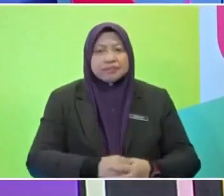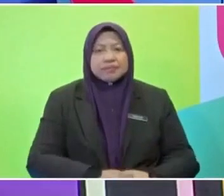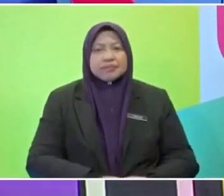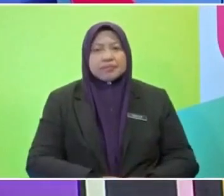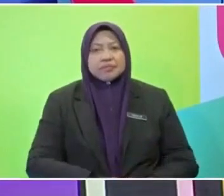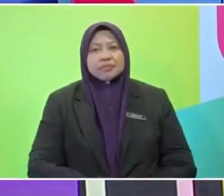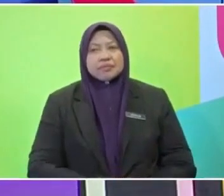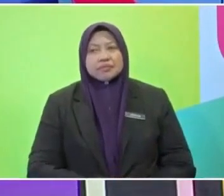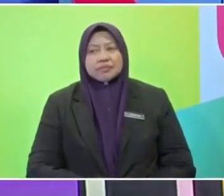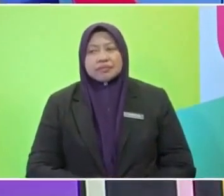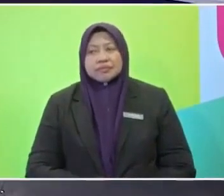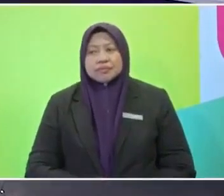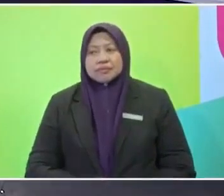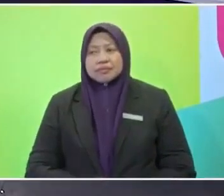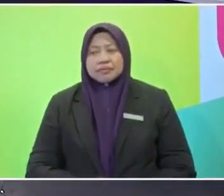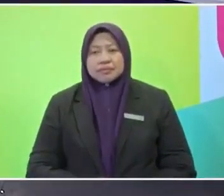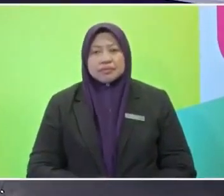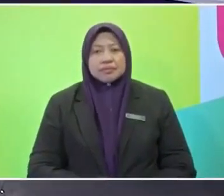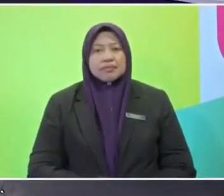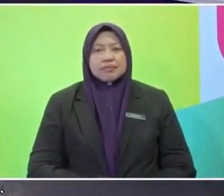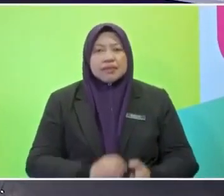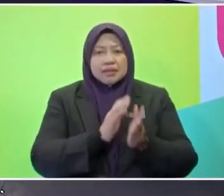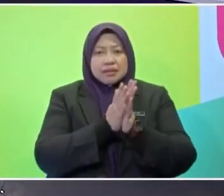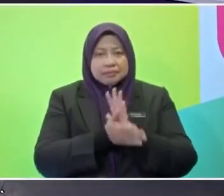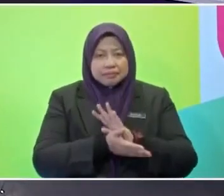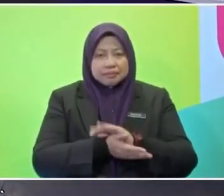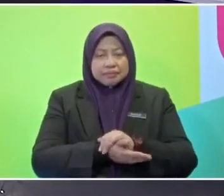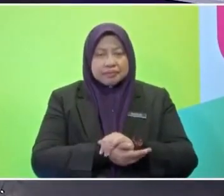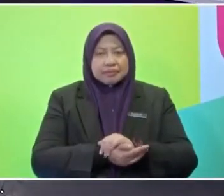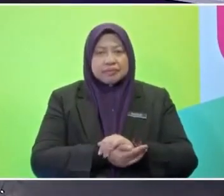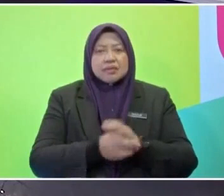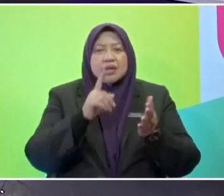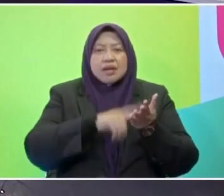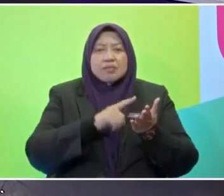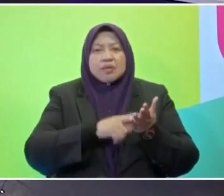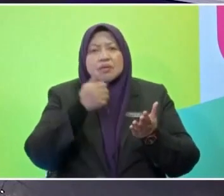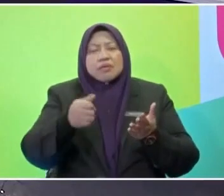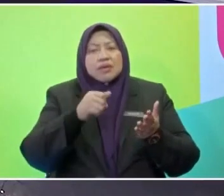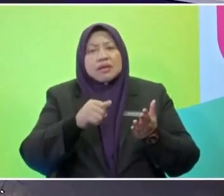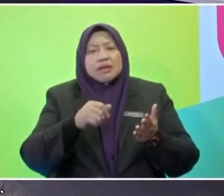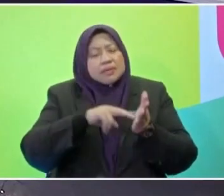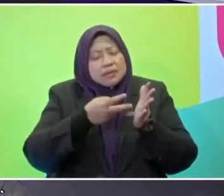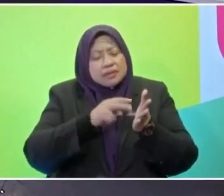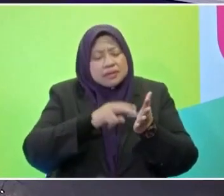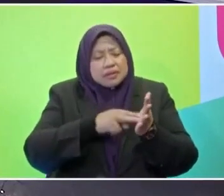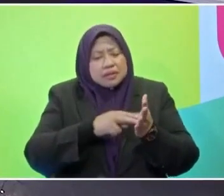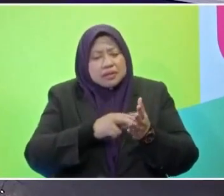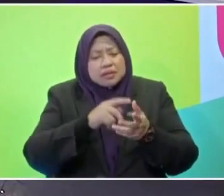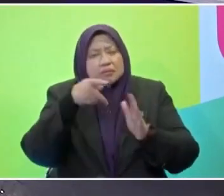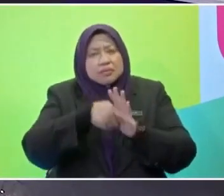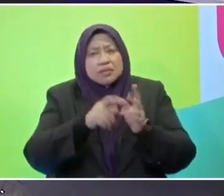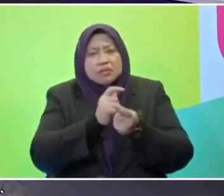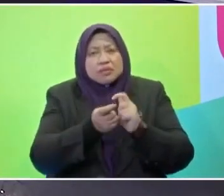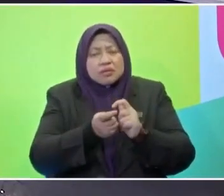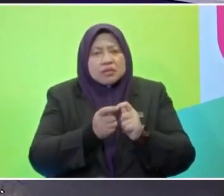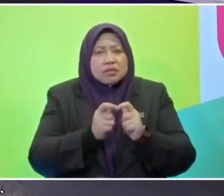All right, Mr. Quek. Okay, so what do you mean by, what do we mean by changing the position of the